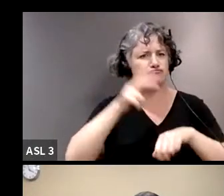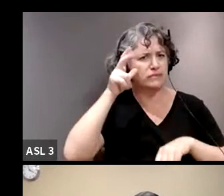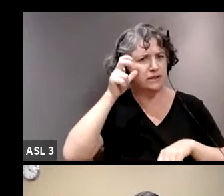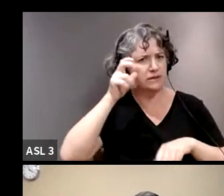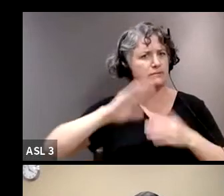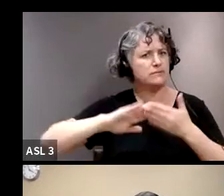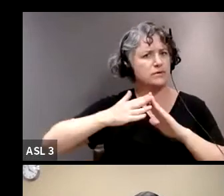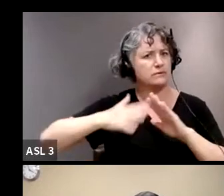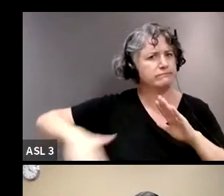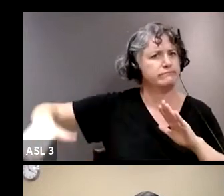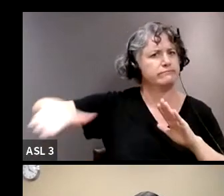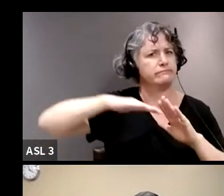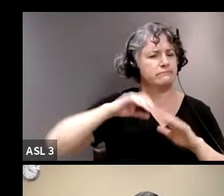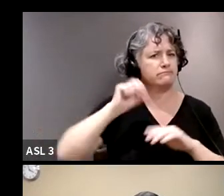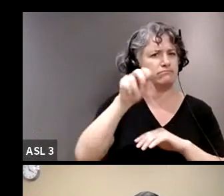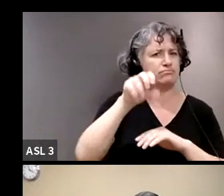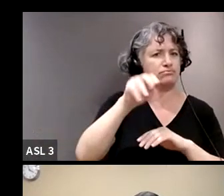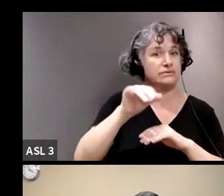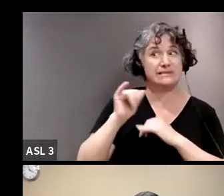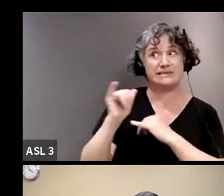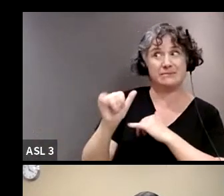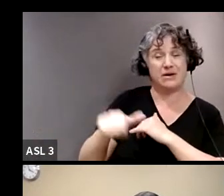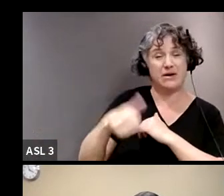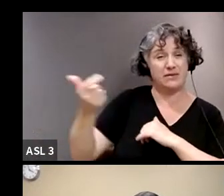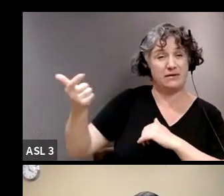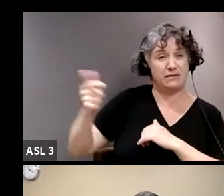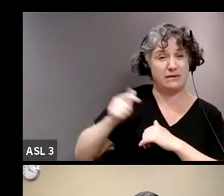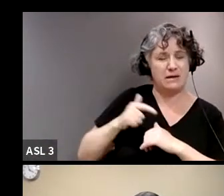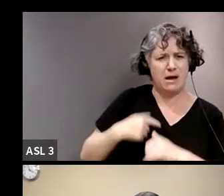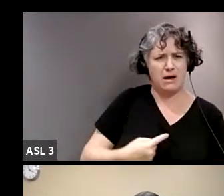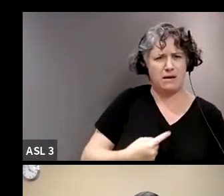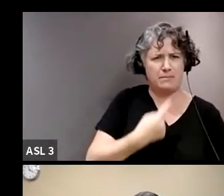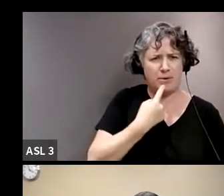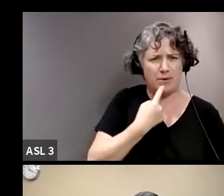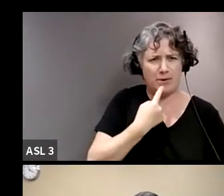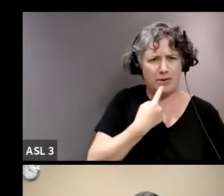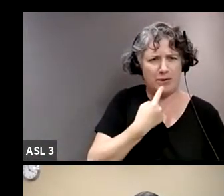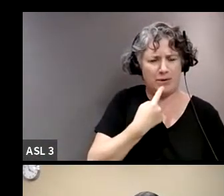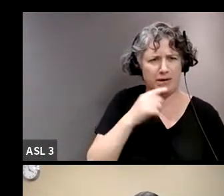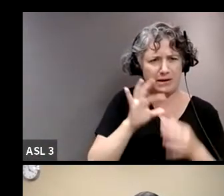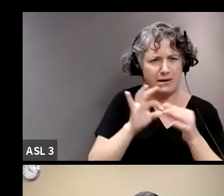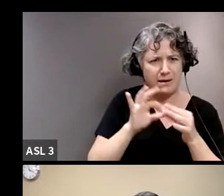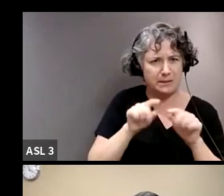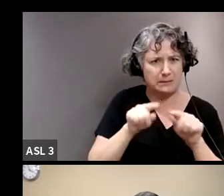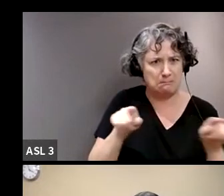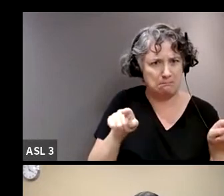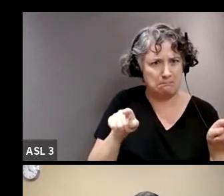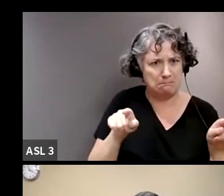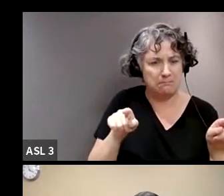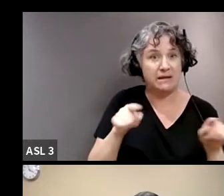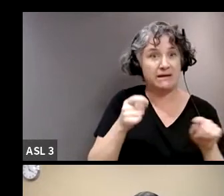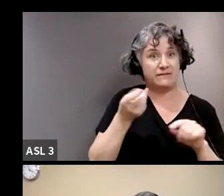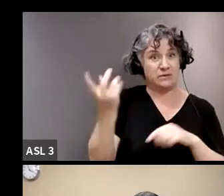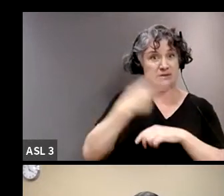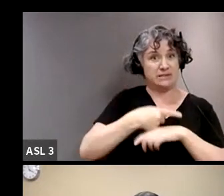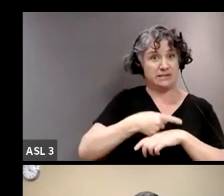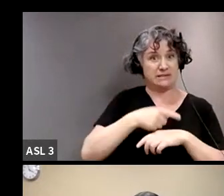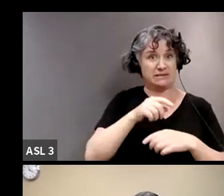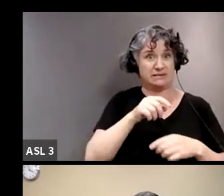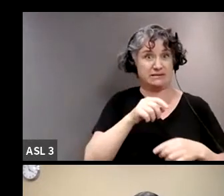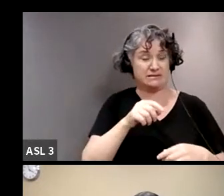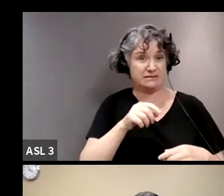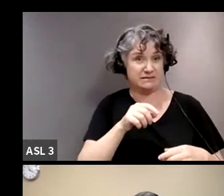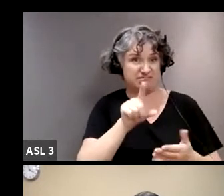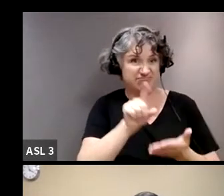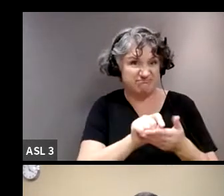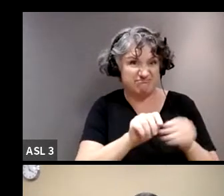community like other delegates i have to say how disappointed i was to see some of the comments made in the media in the last few days this